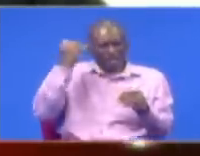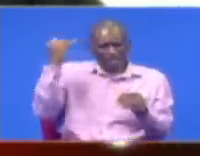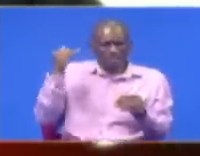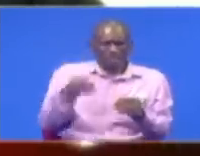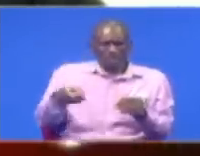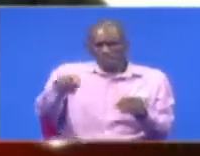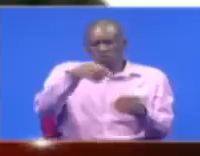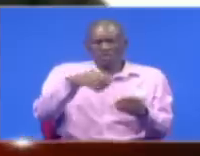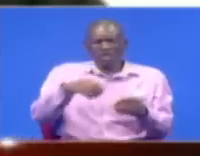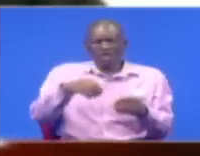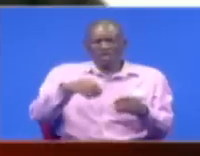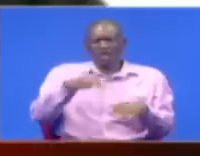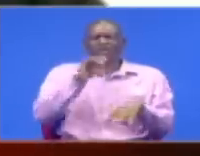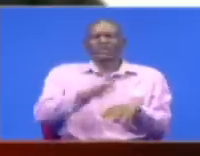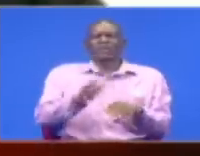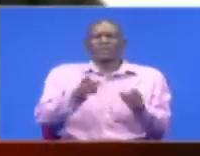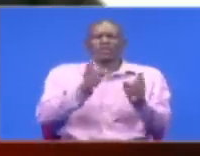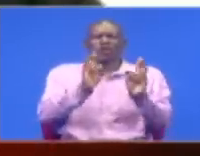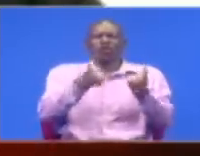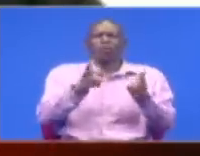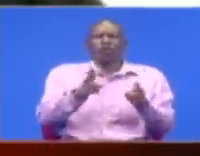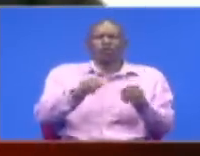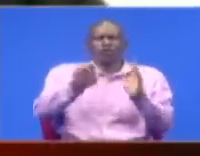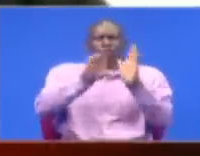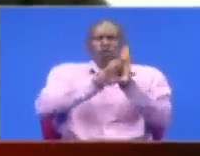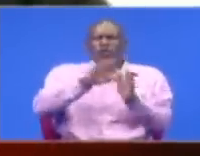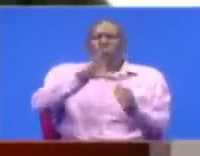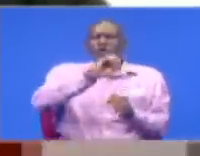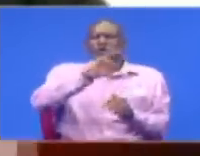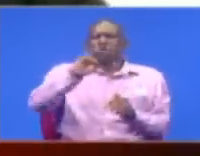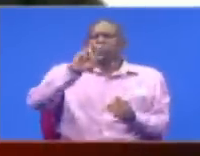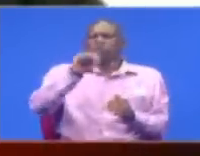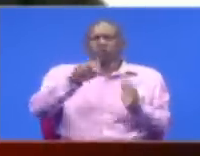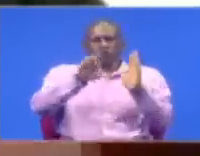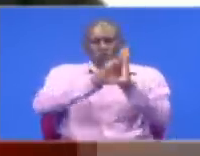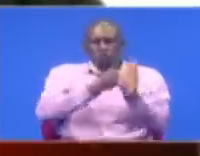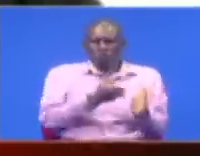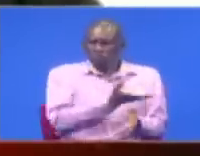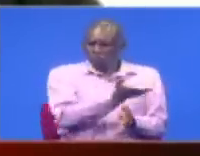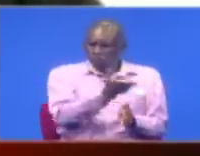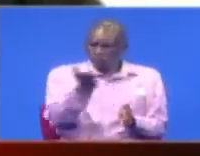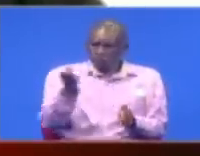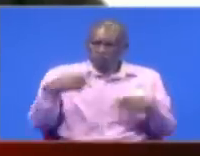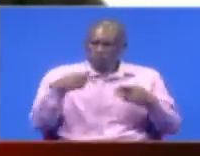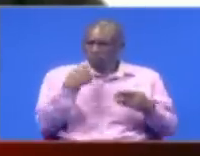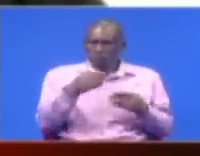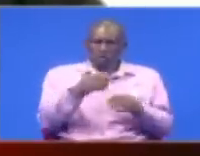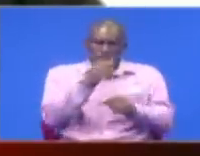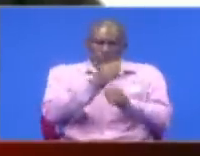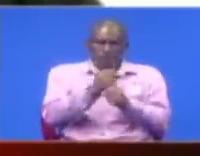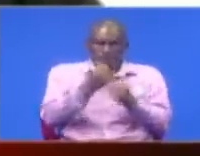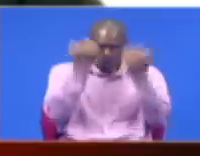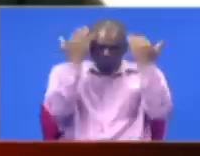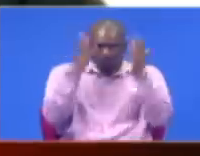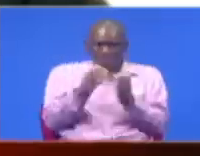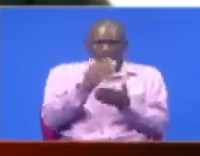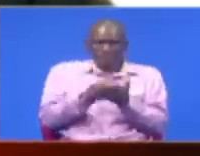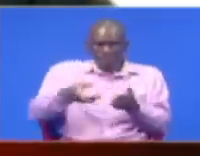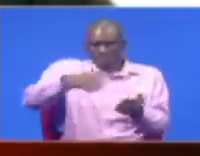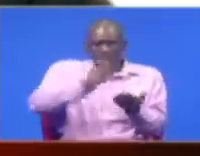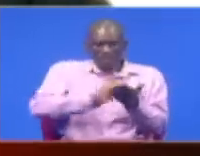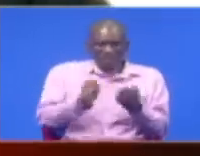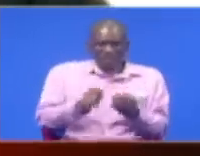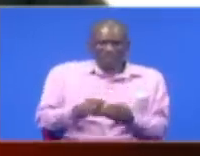are captured by the common law. And for those of you who have practiced, some of us who have written, common law is